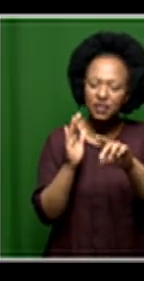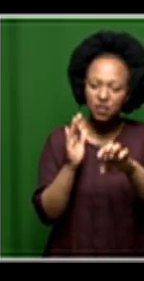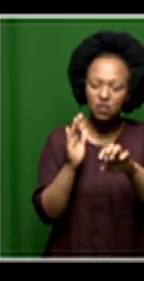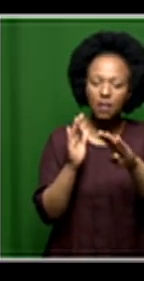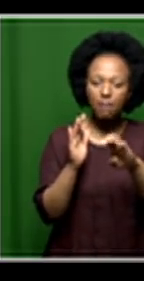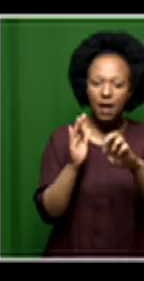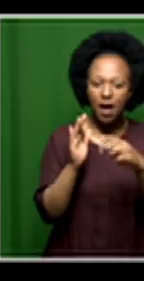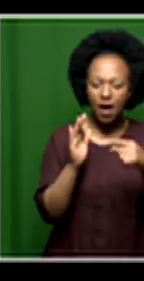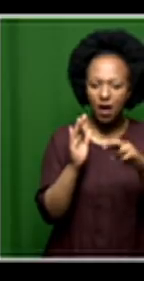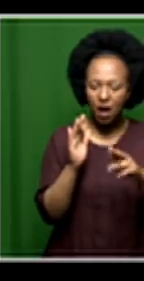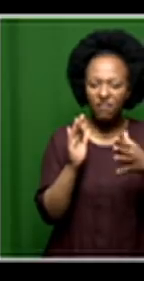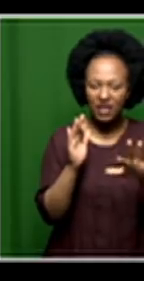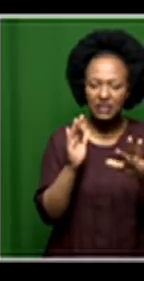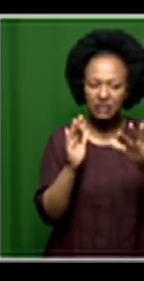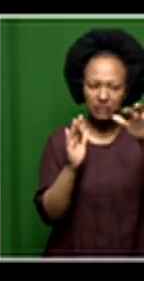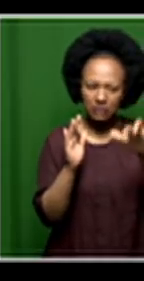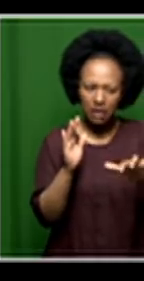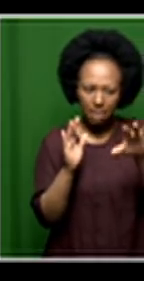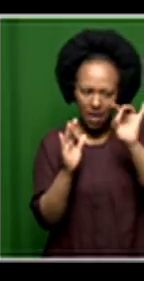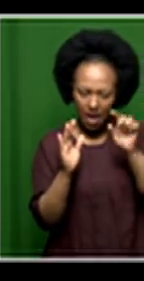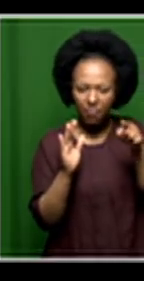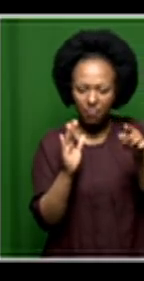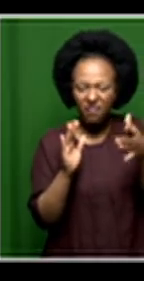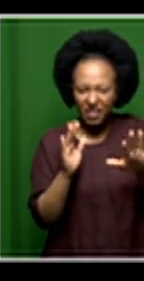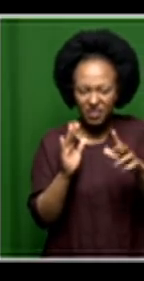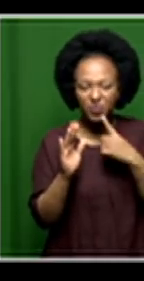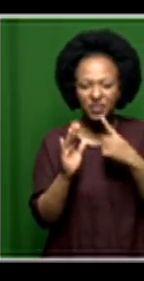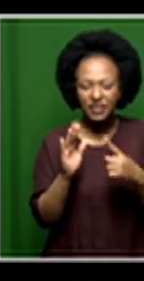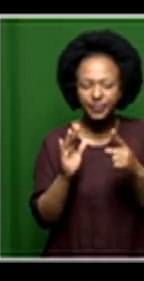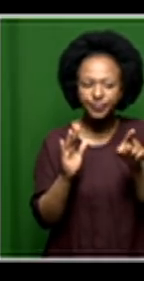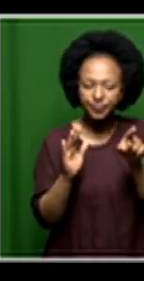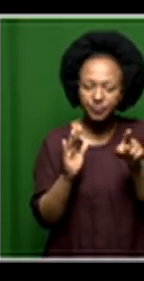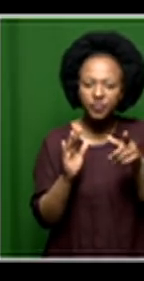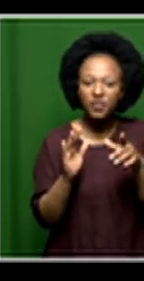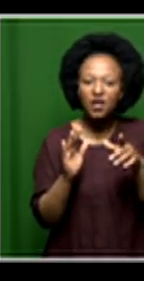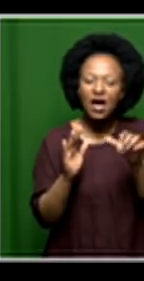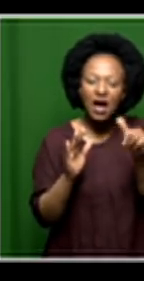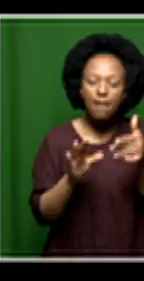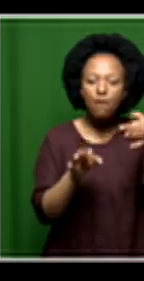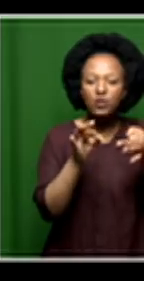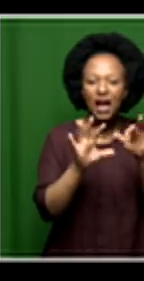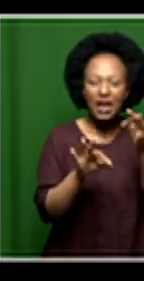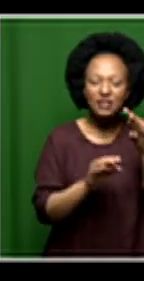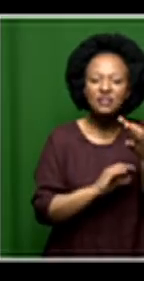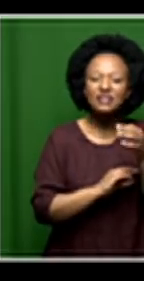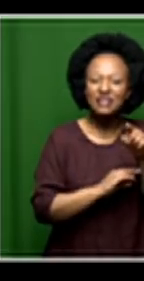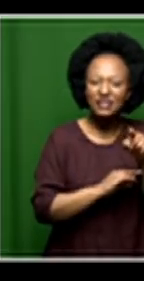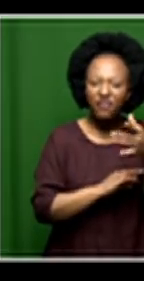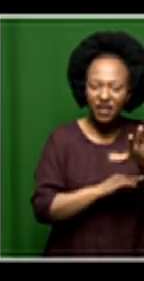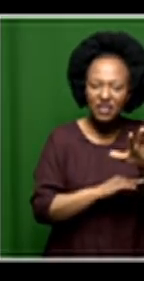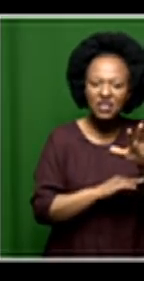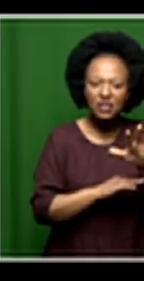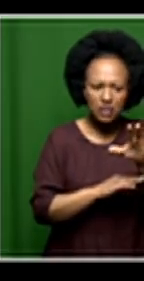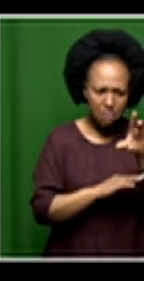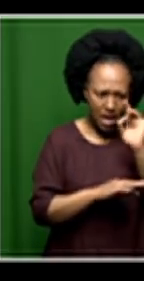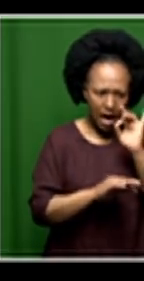the main attributable to a political analyst, Divanaha. So that's what she picked